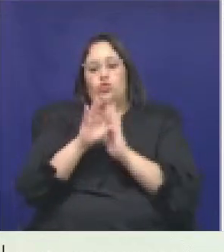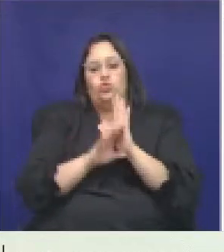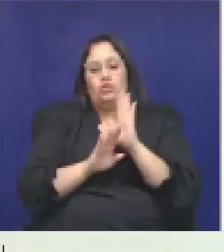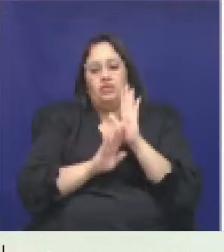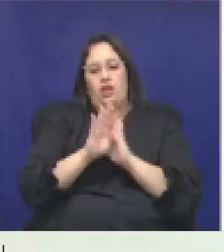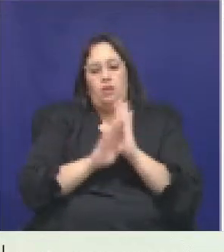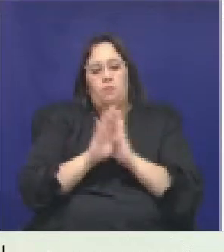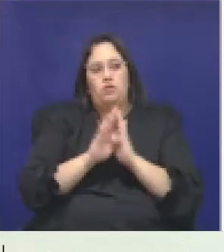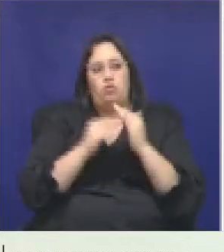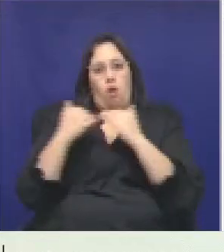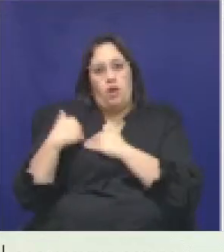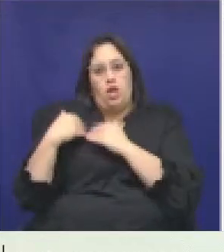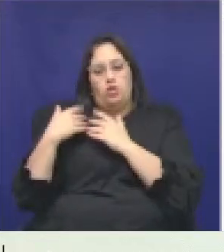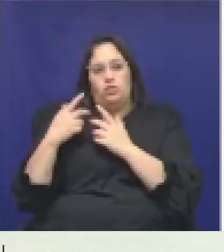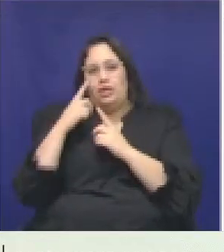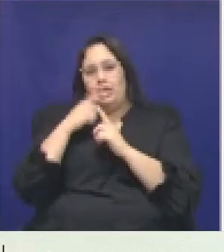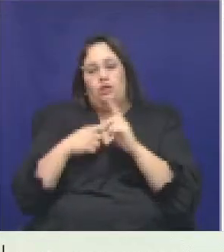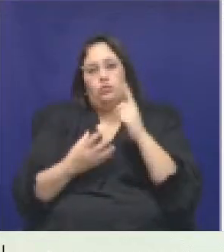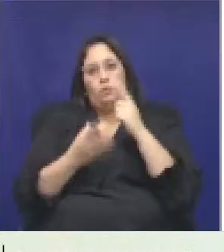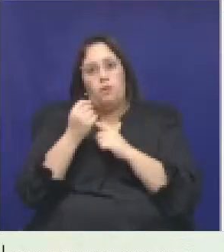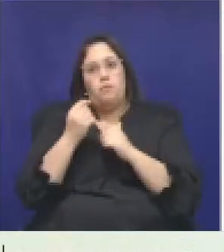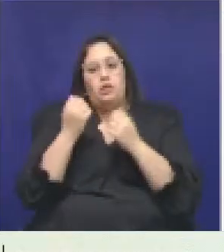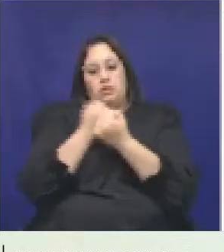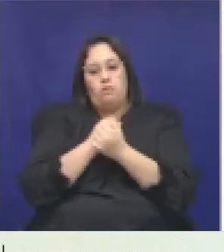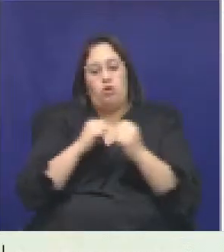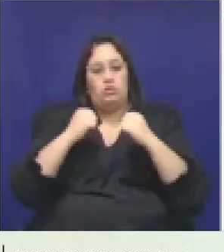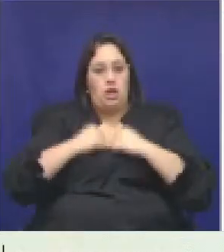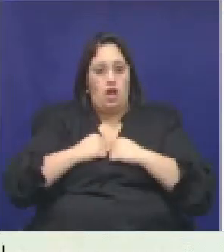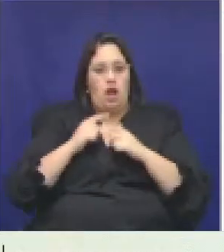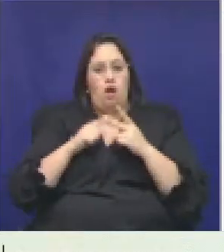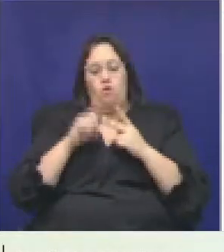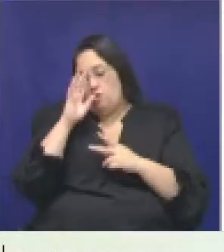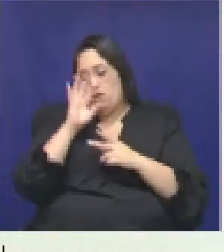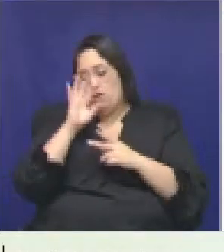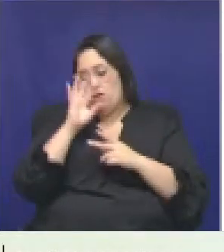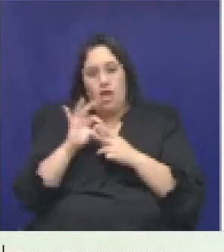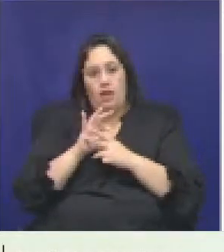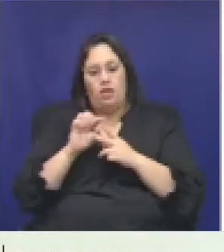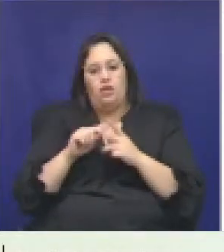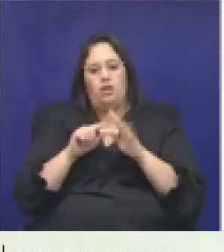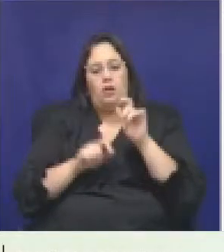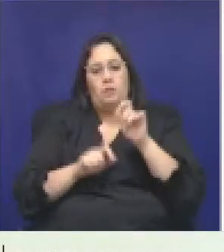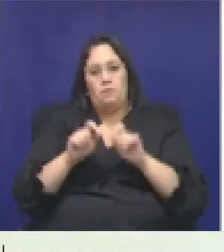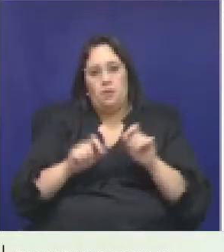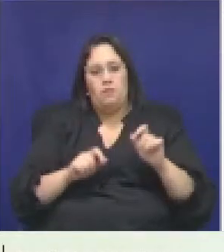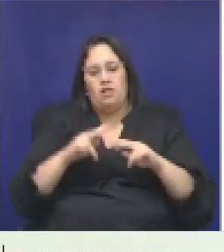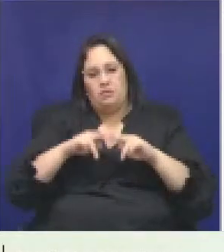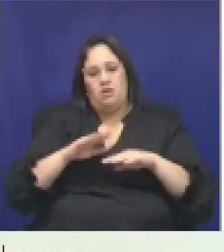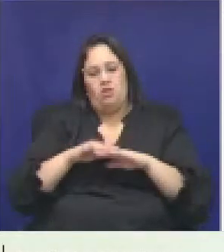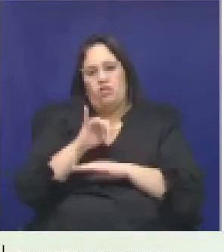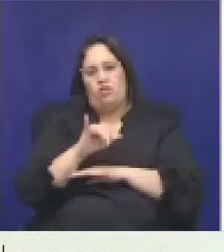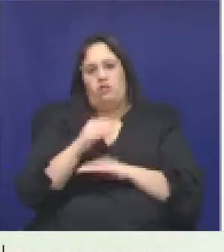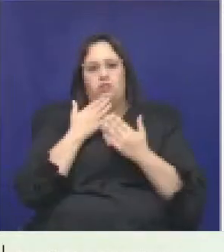developmental obligations. Our democracy, our planning, our people depend on it. I